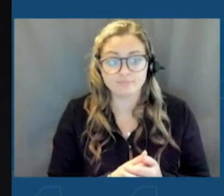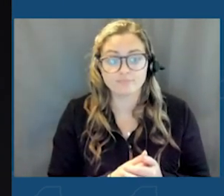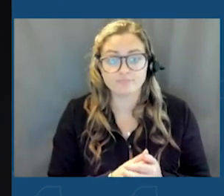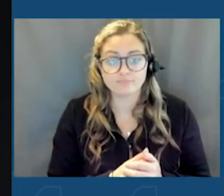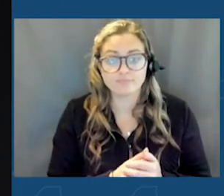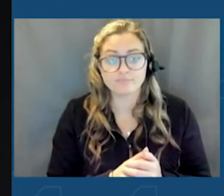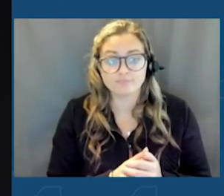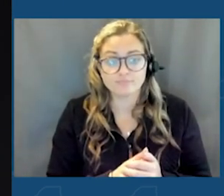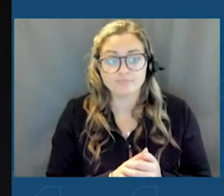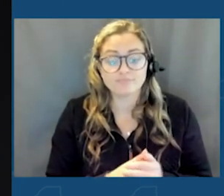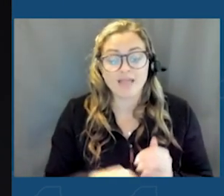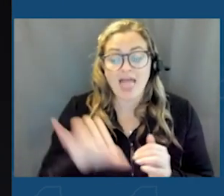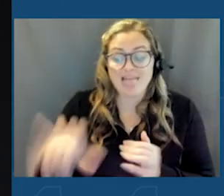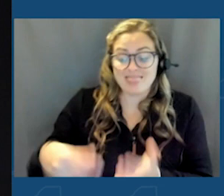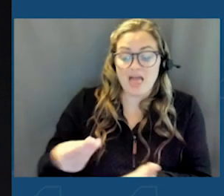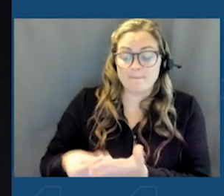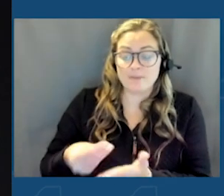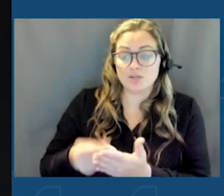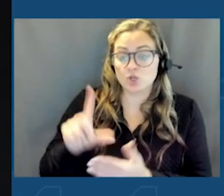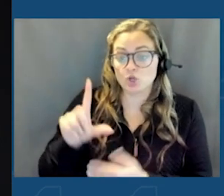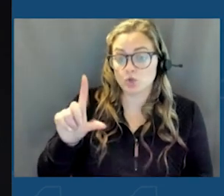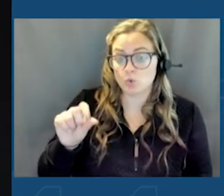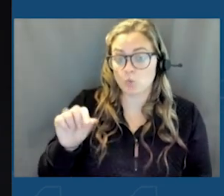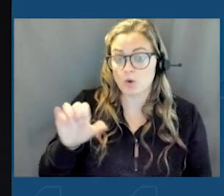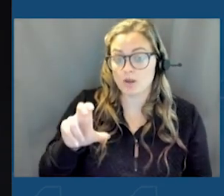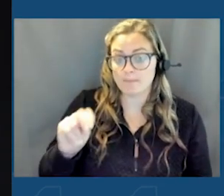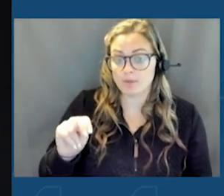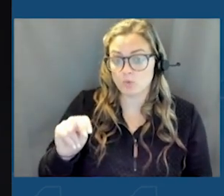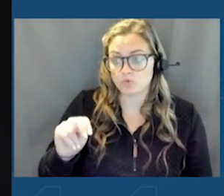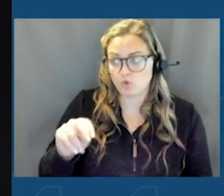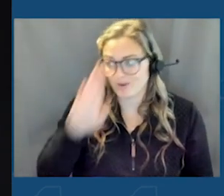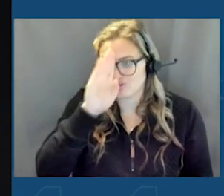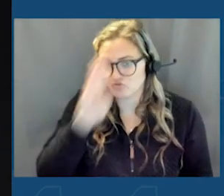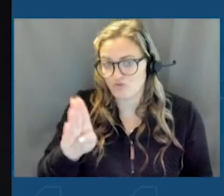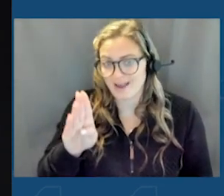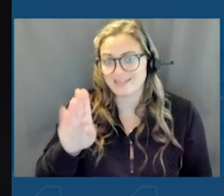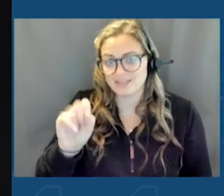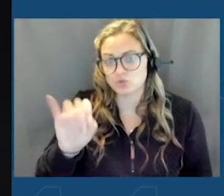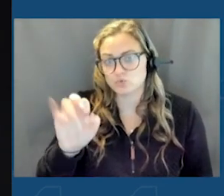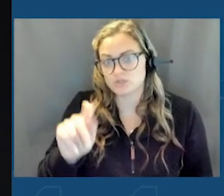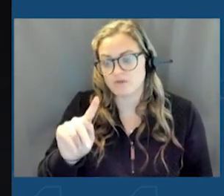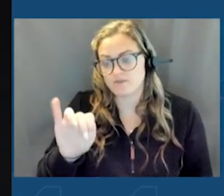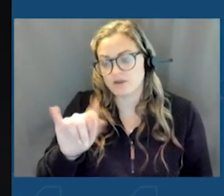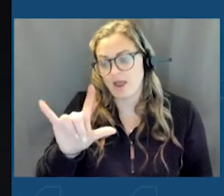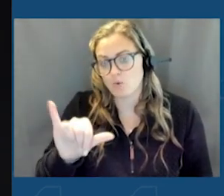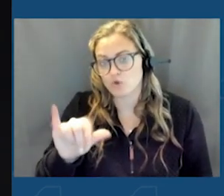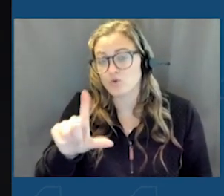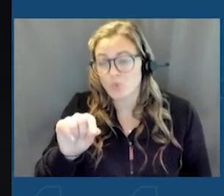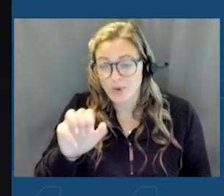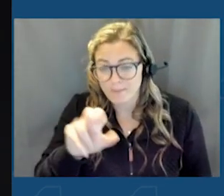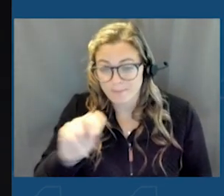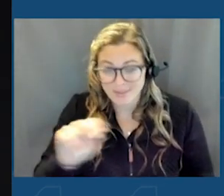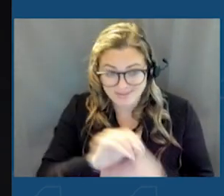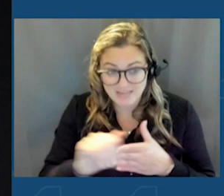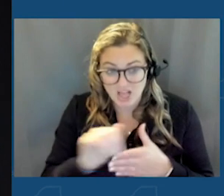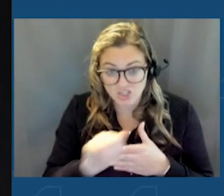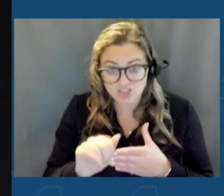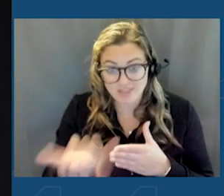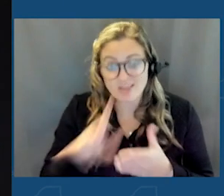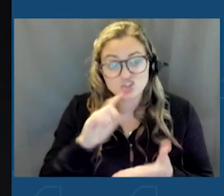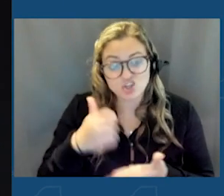And of that money, $20 million is going directly to Suffolk County. So you're receiving $20 million. And And that should help